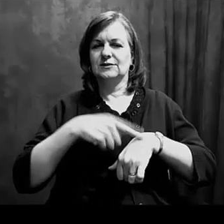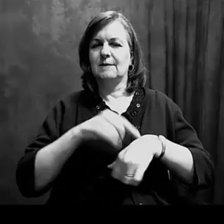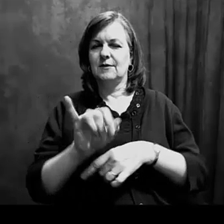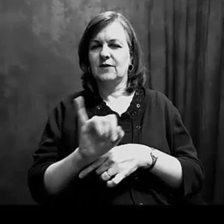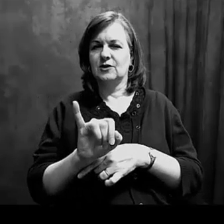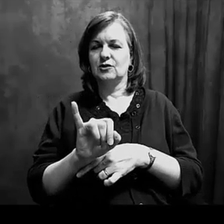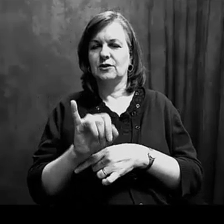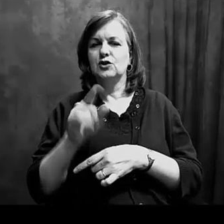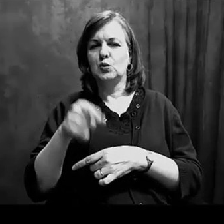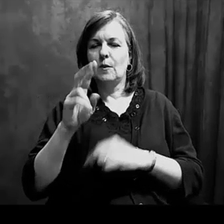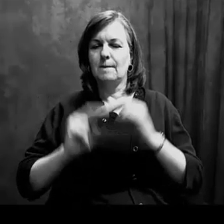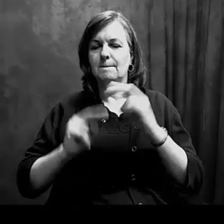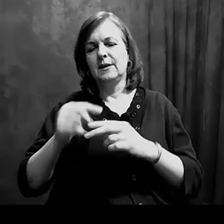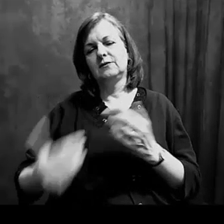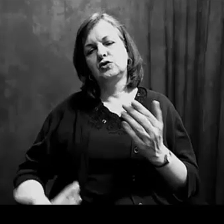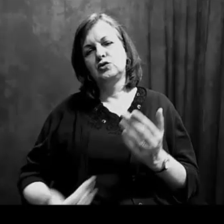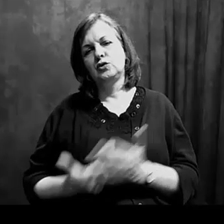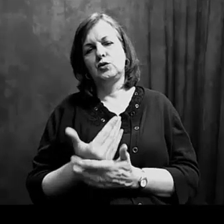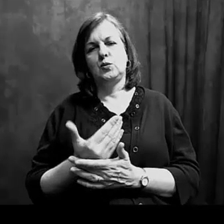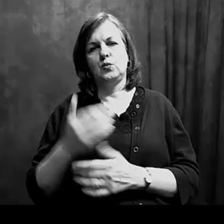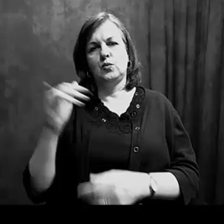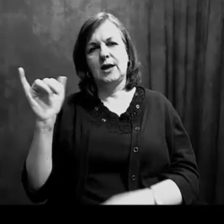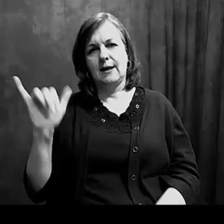new antibodies.